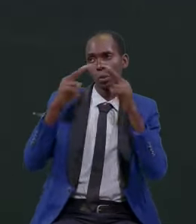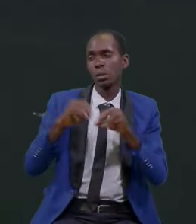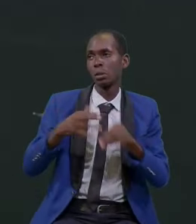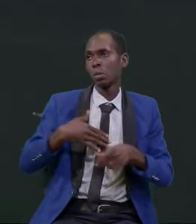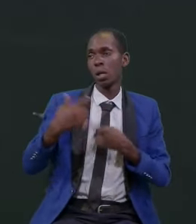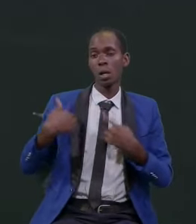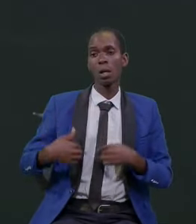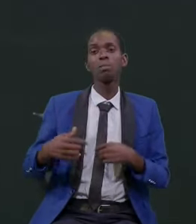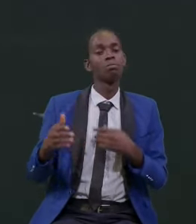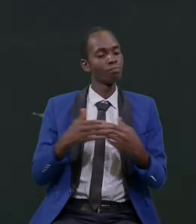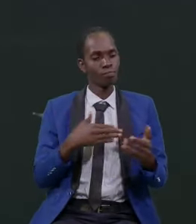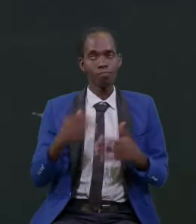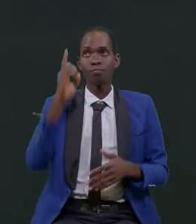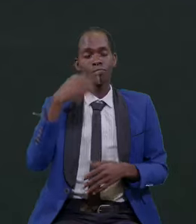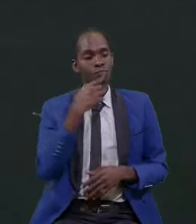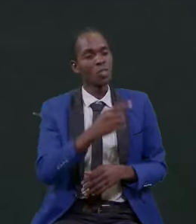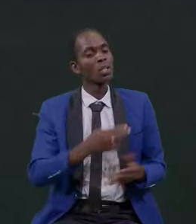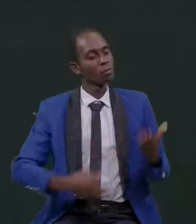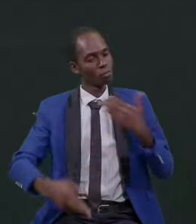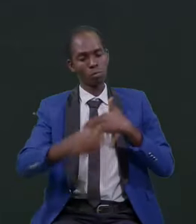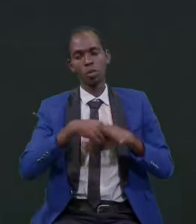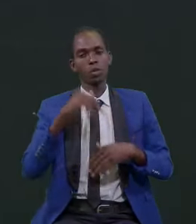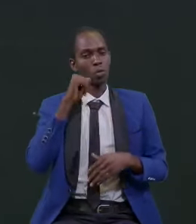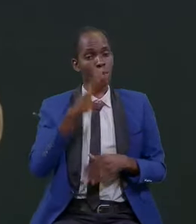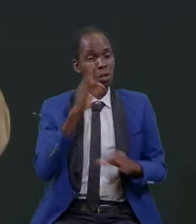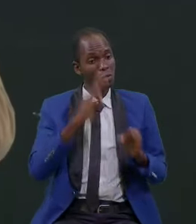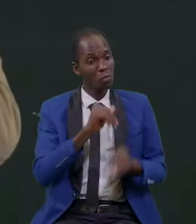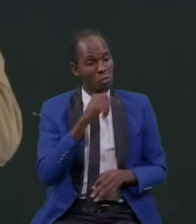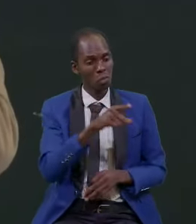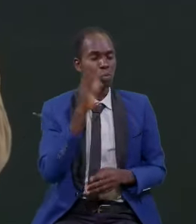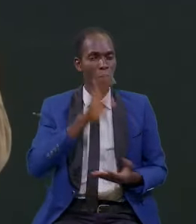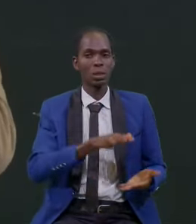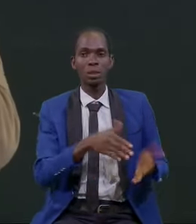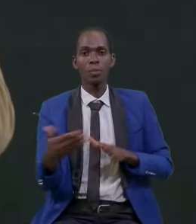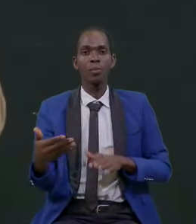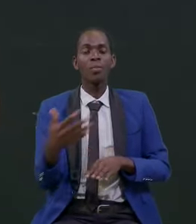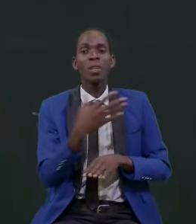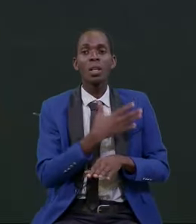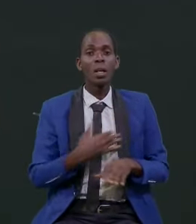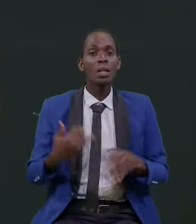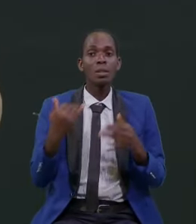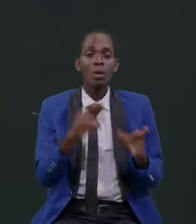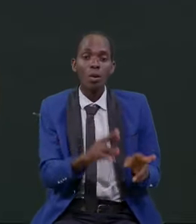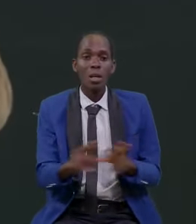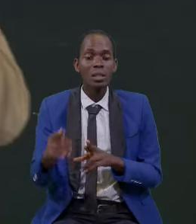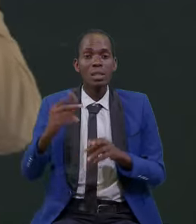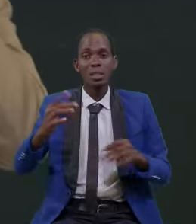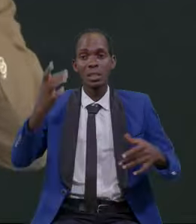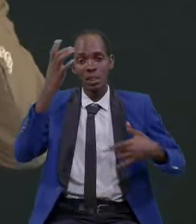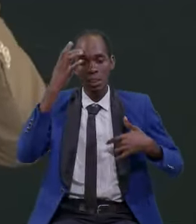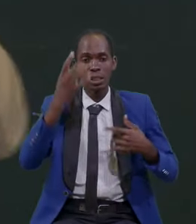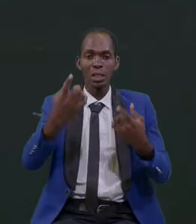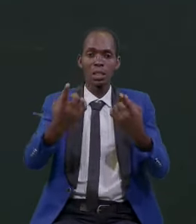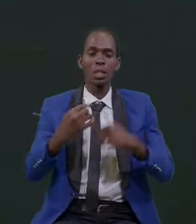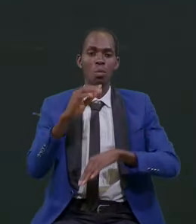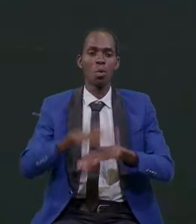will die. And already the disease came on him and on his family. Let him